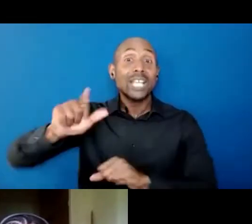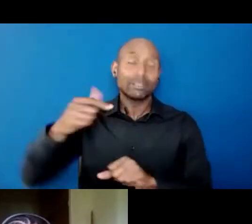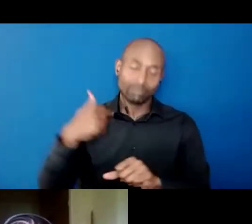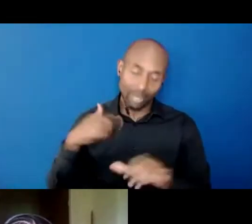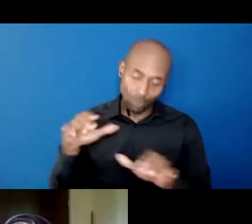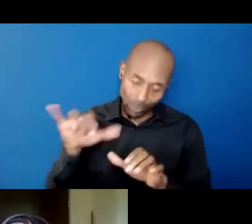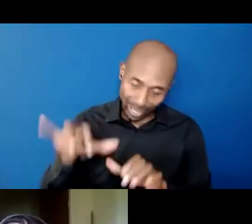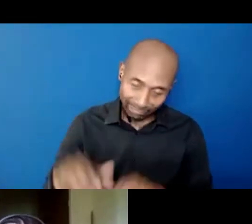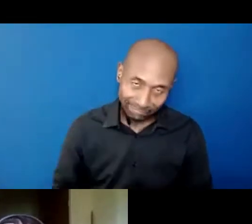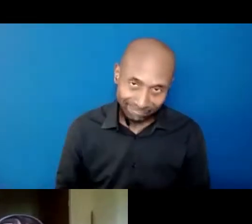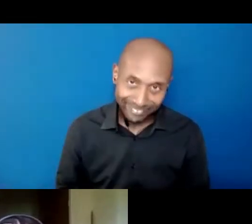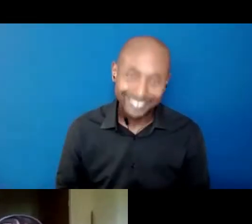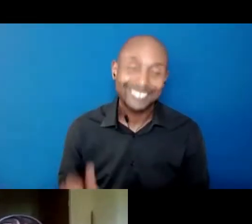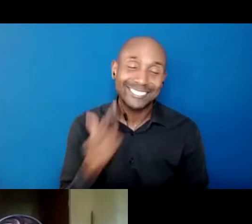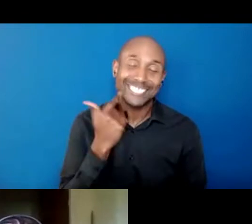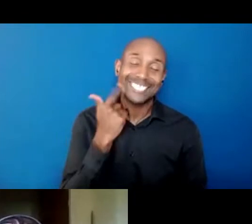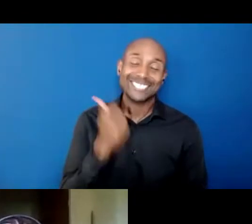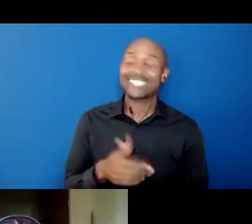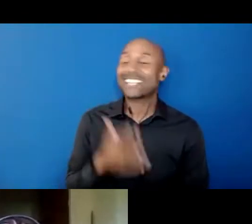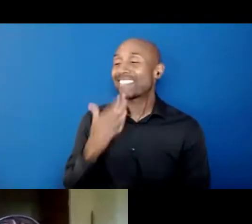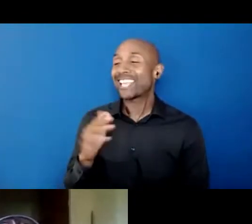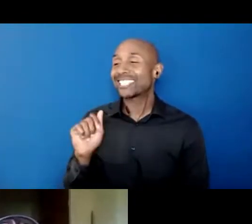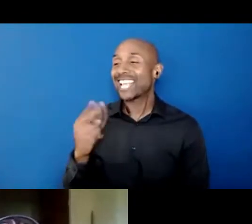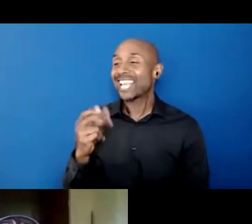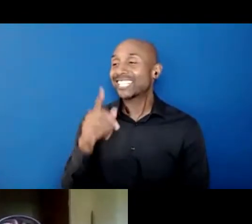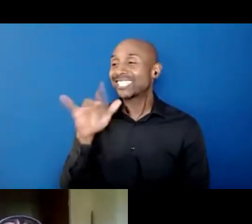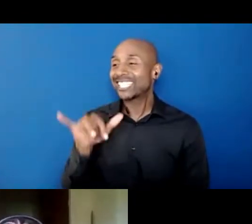Thanks, Ashley. How about you, Joey Lenny?